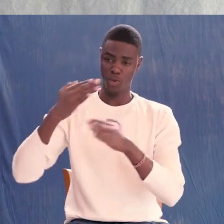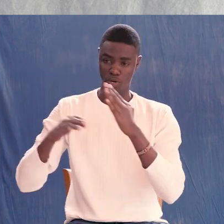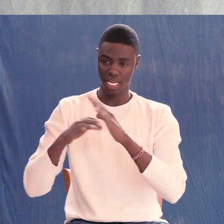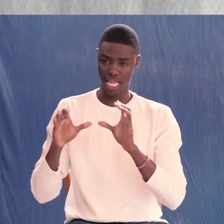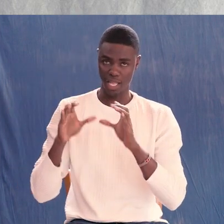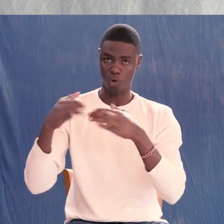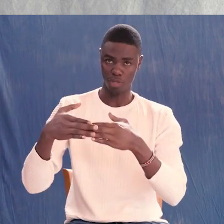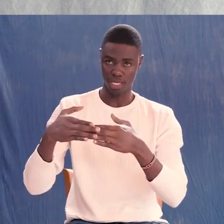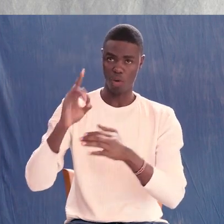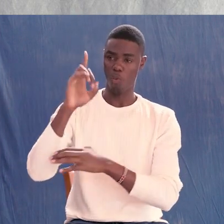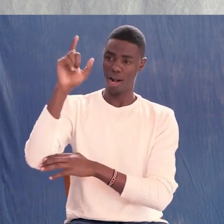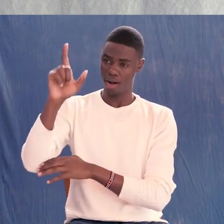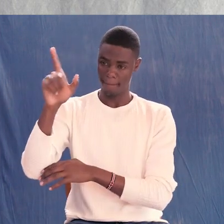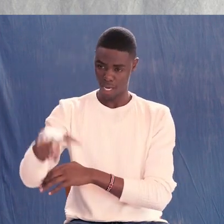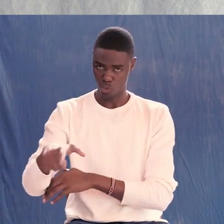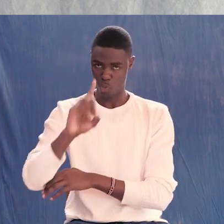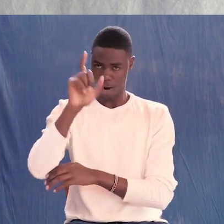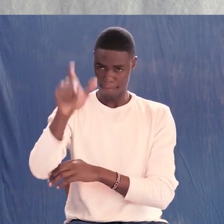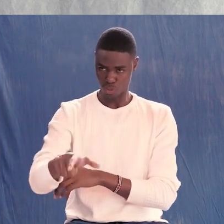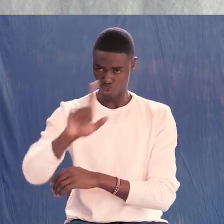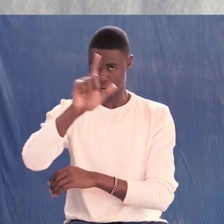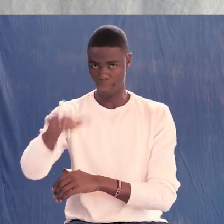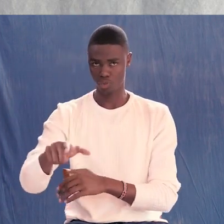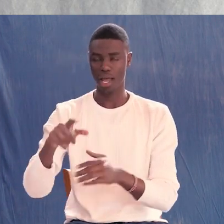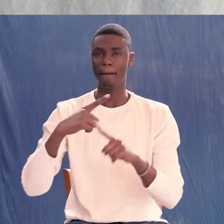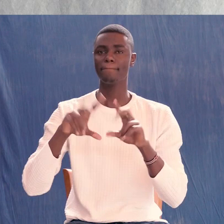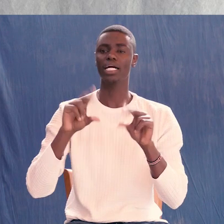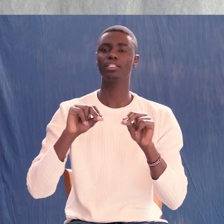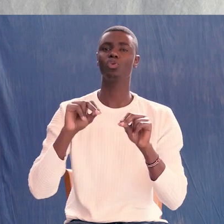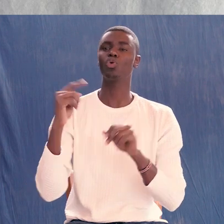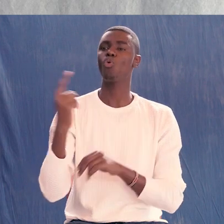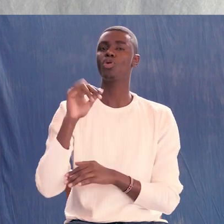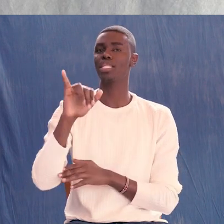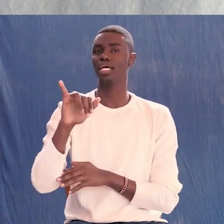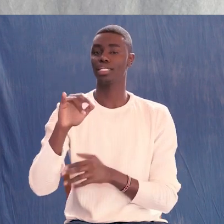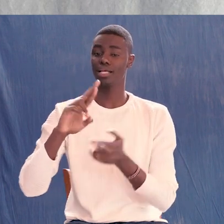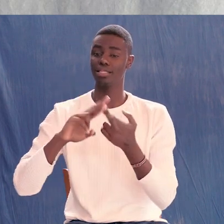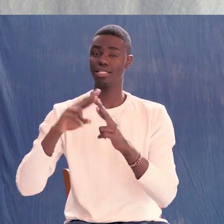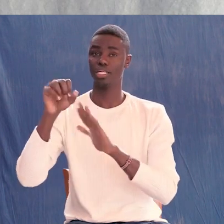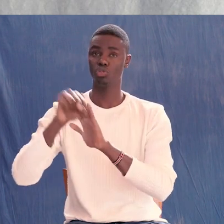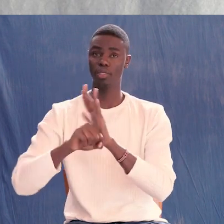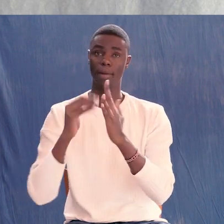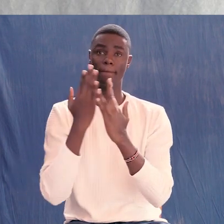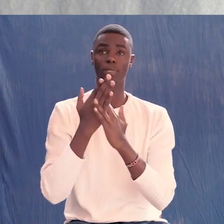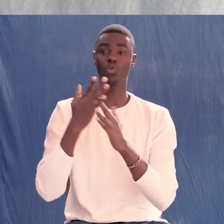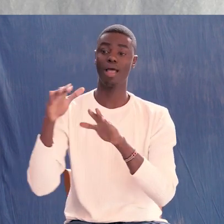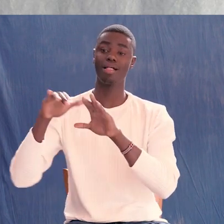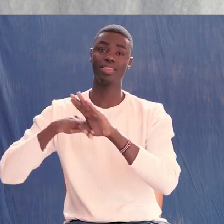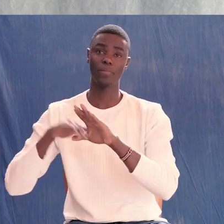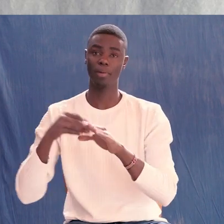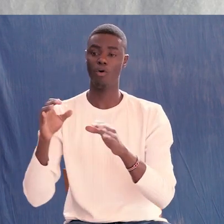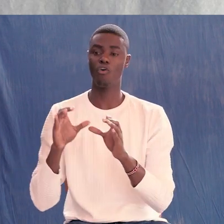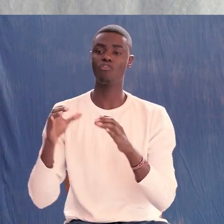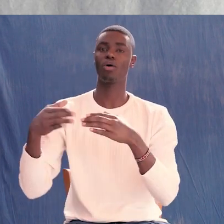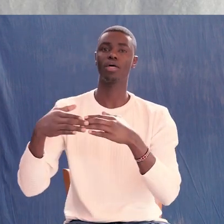one person at a time. But not only that, the relationships between the members of the